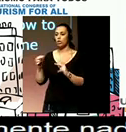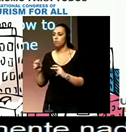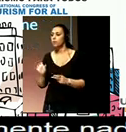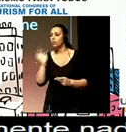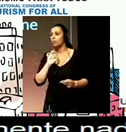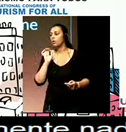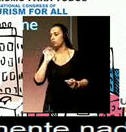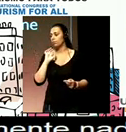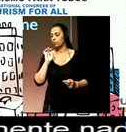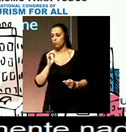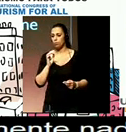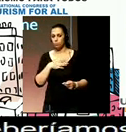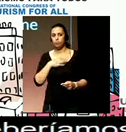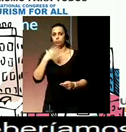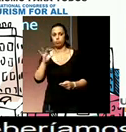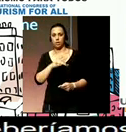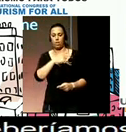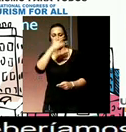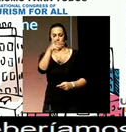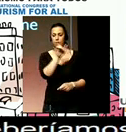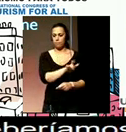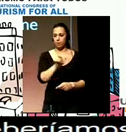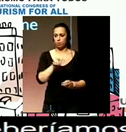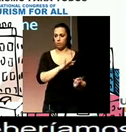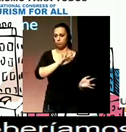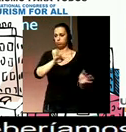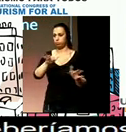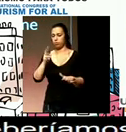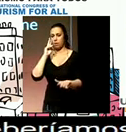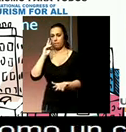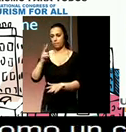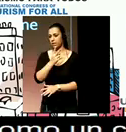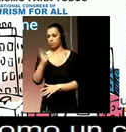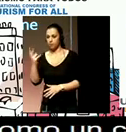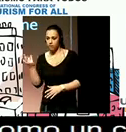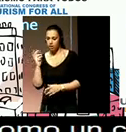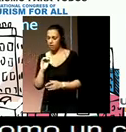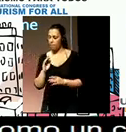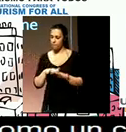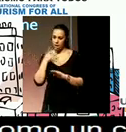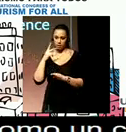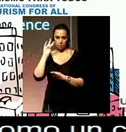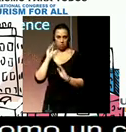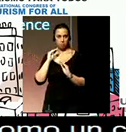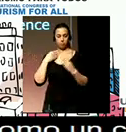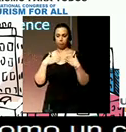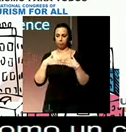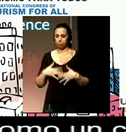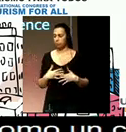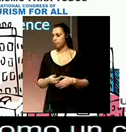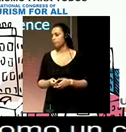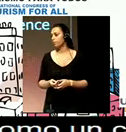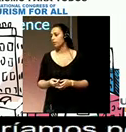this site to experience what it was about? And I'm just showing this as with a question mark at the